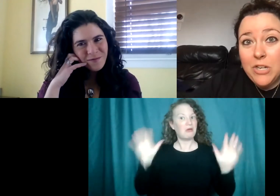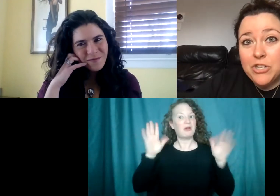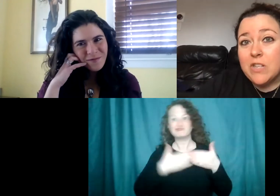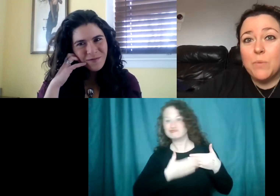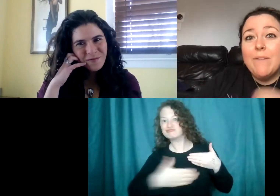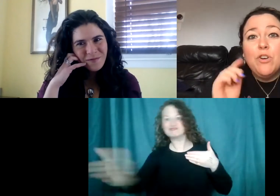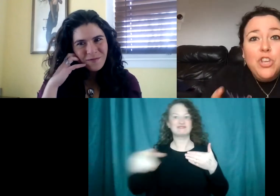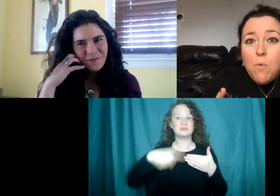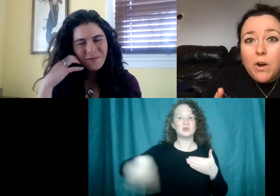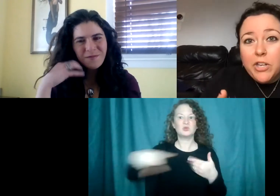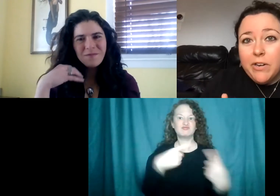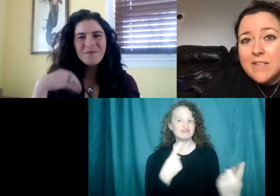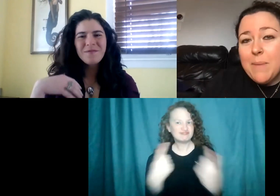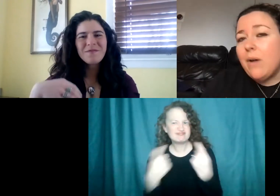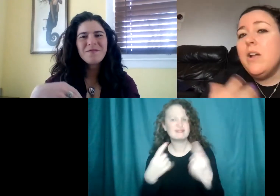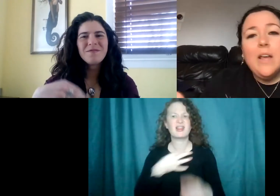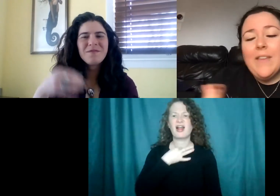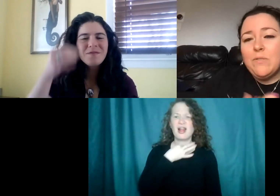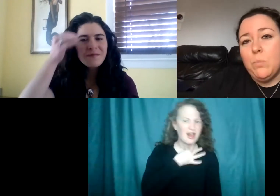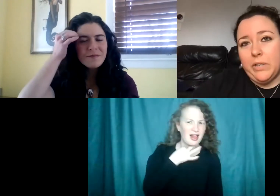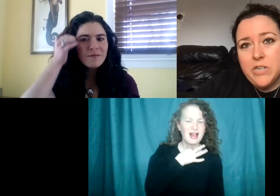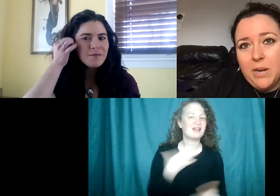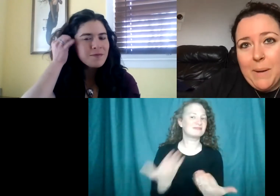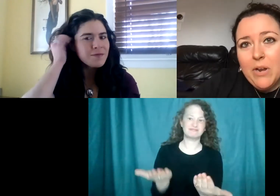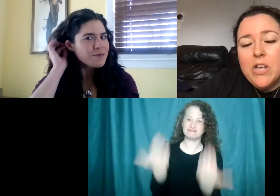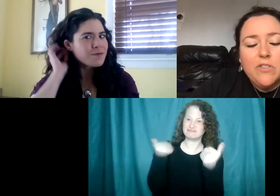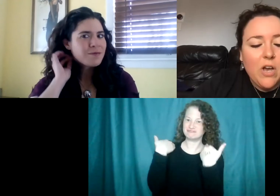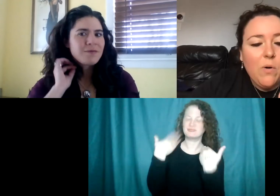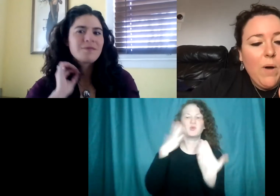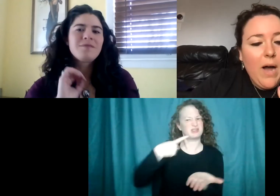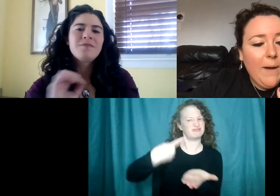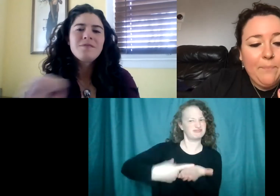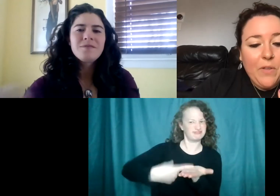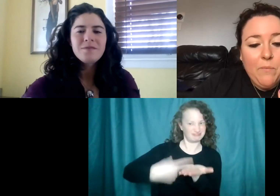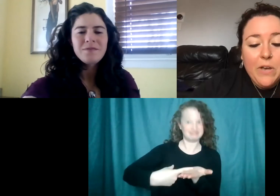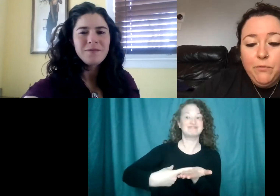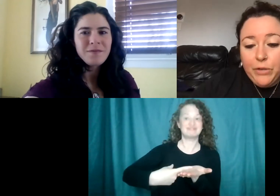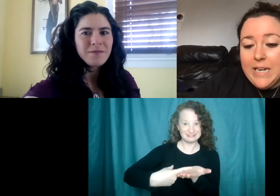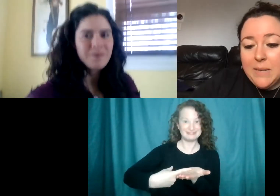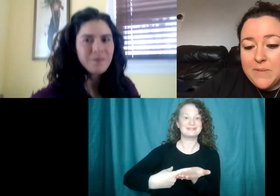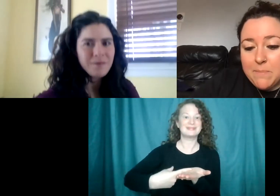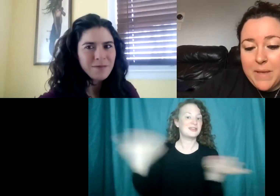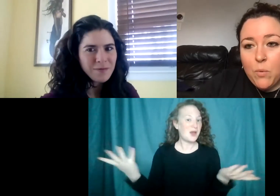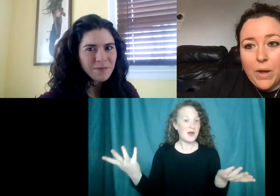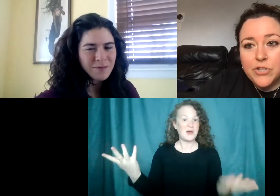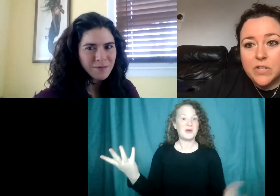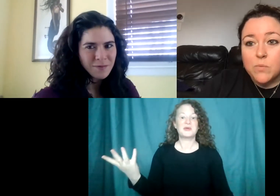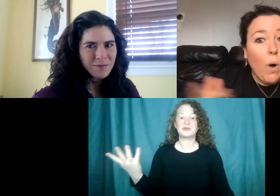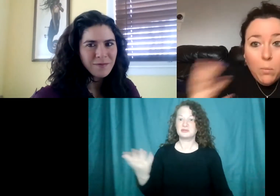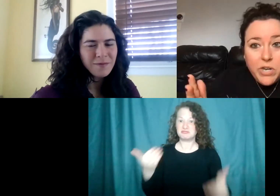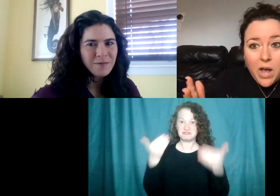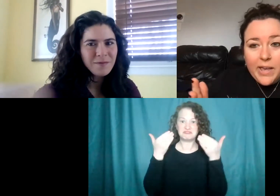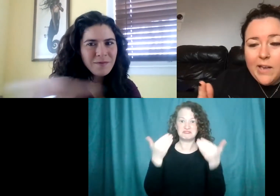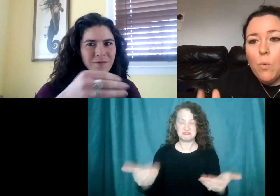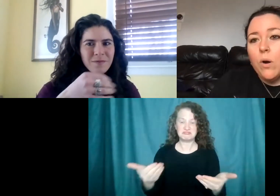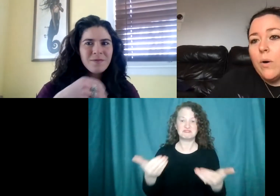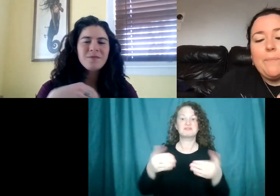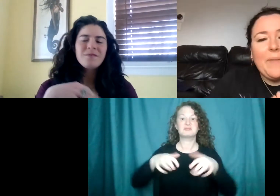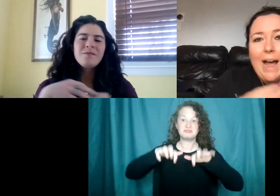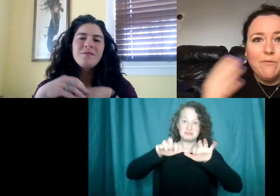ask your questions. Whatever you are curious about, that's what we're going to talk about. So feel free to submit questions while we're